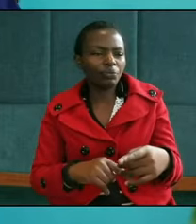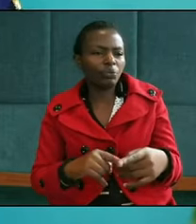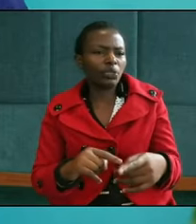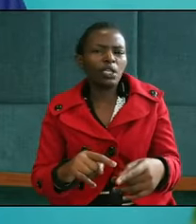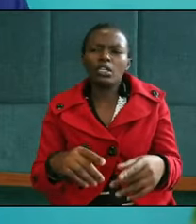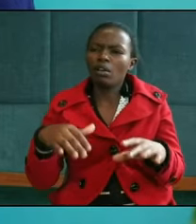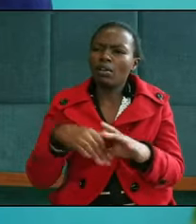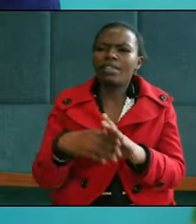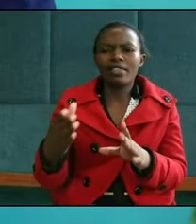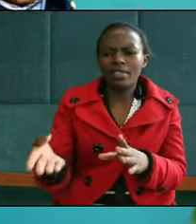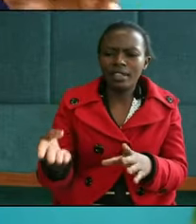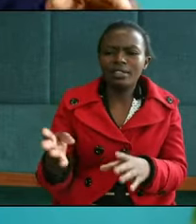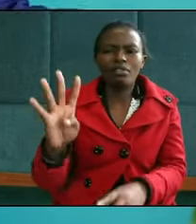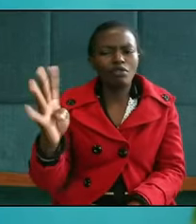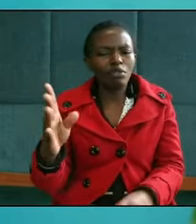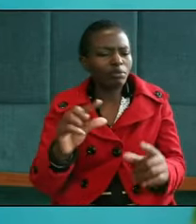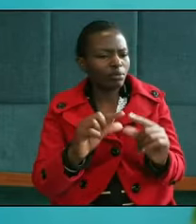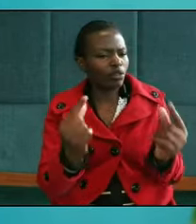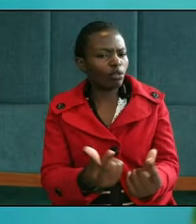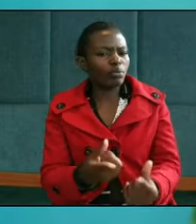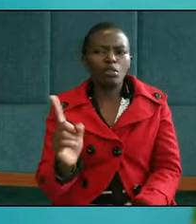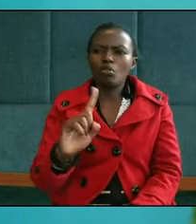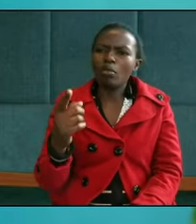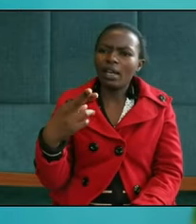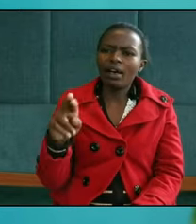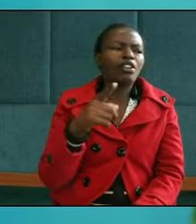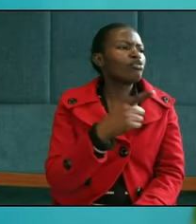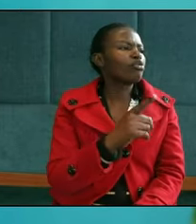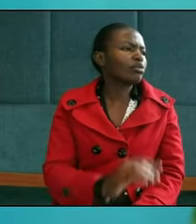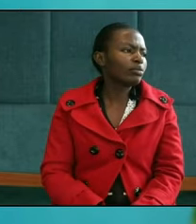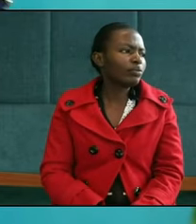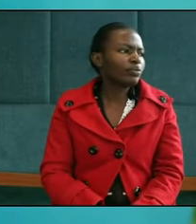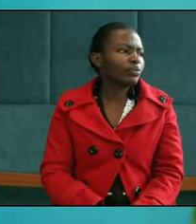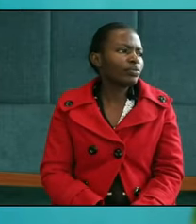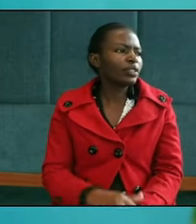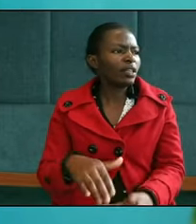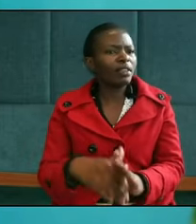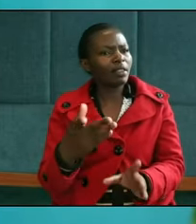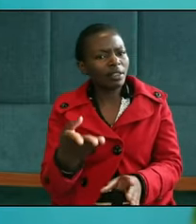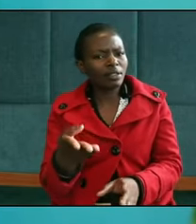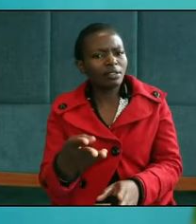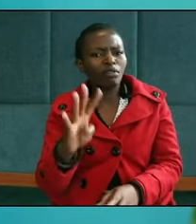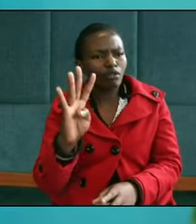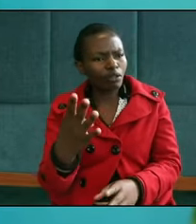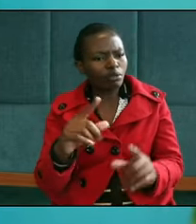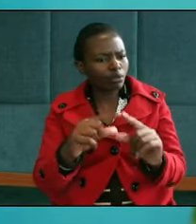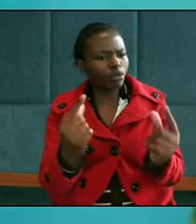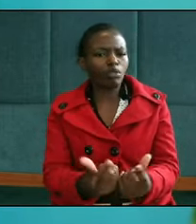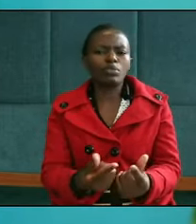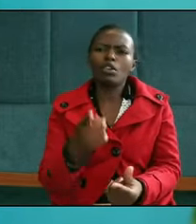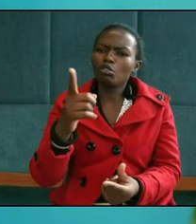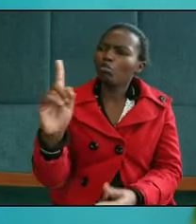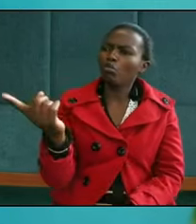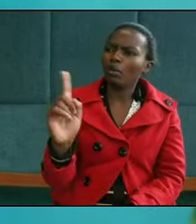four groups, where do you fall? Whom shall I send is the question. So,